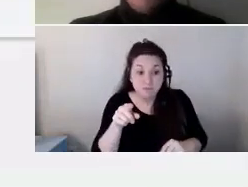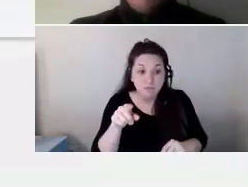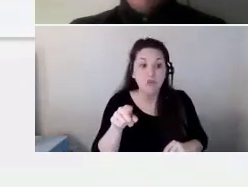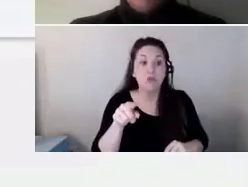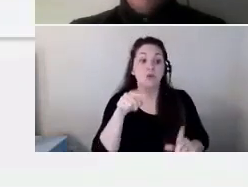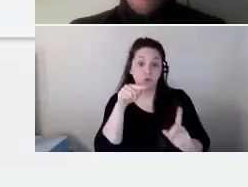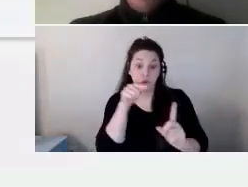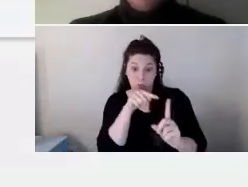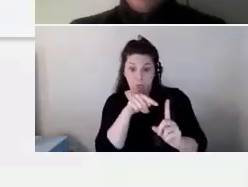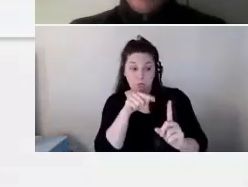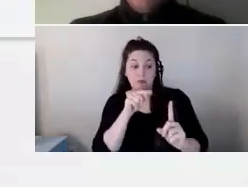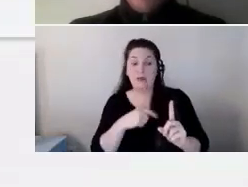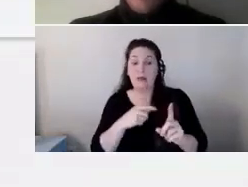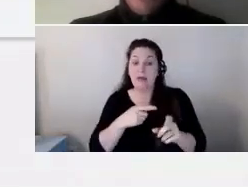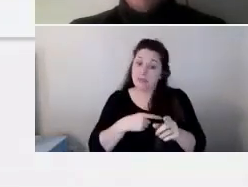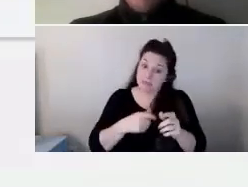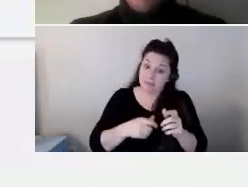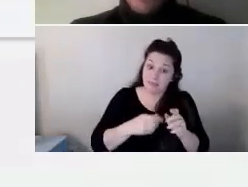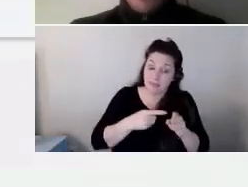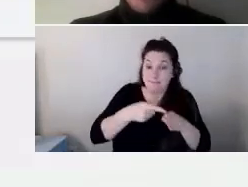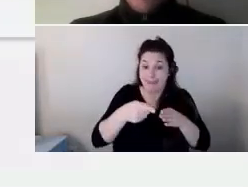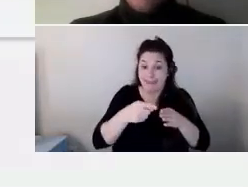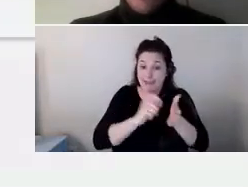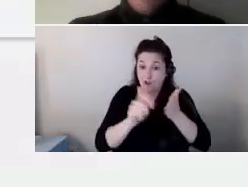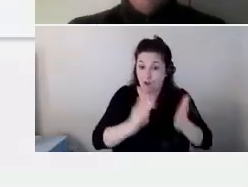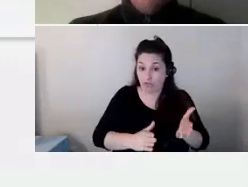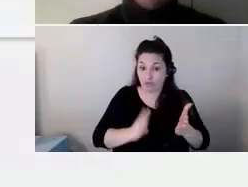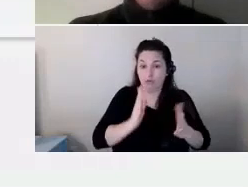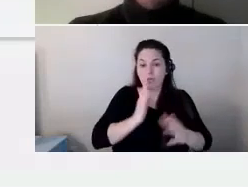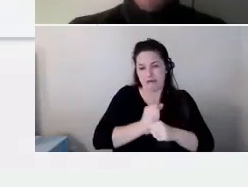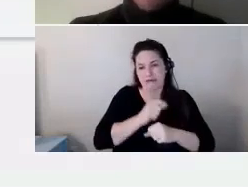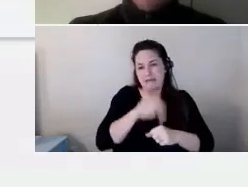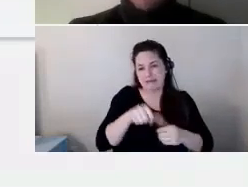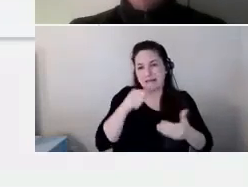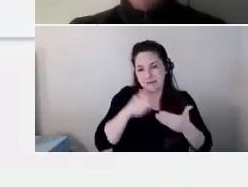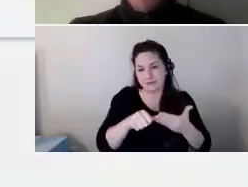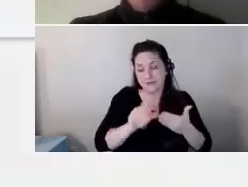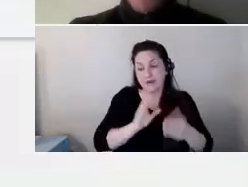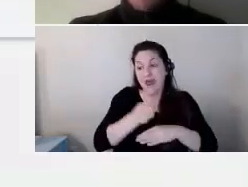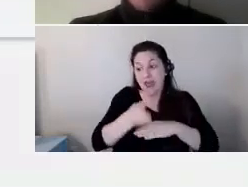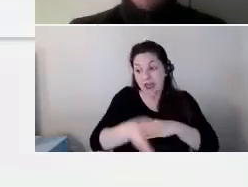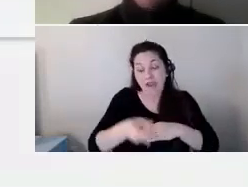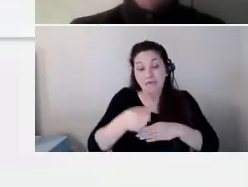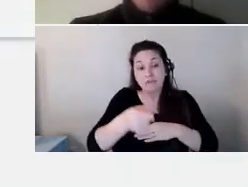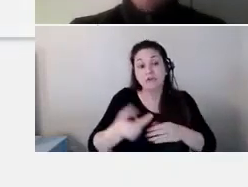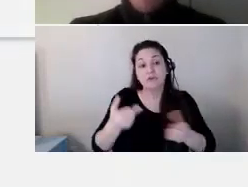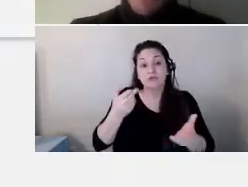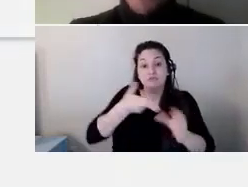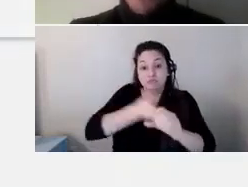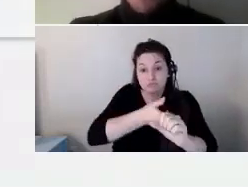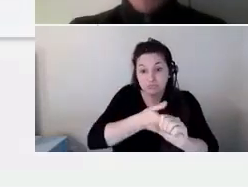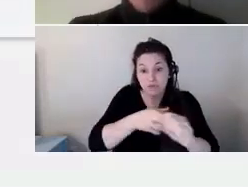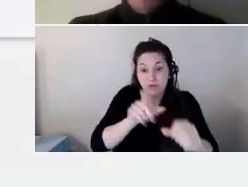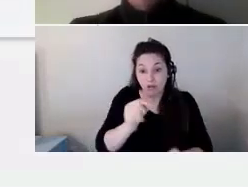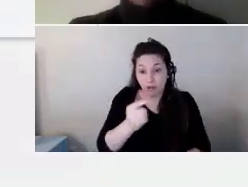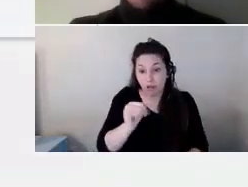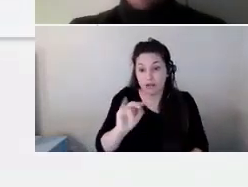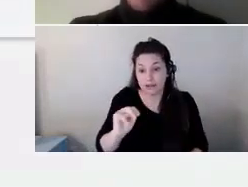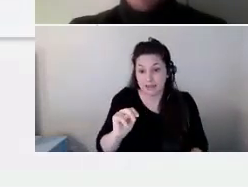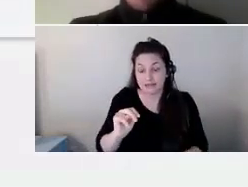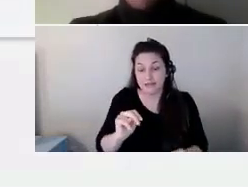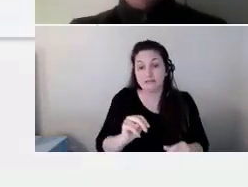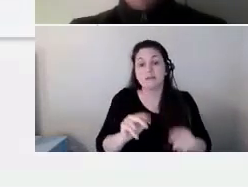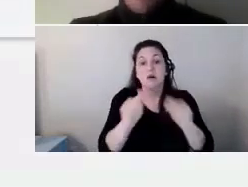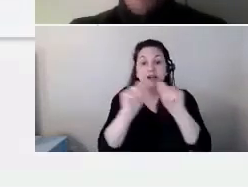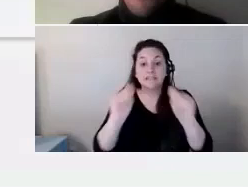author will receive this letter of invitation. Once you've logged into the studio or to the template editor, you have the